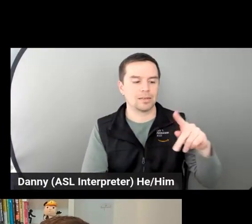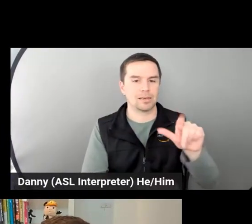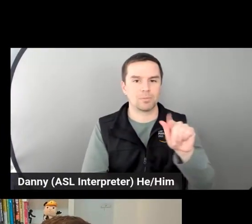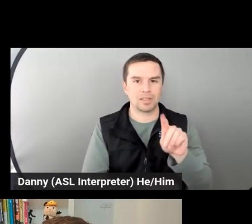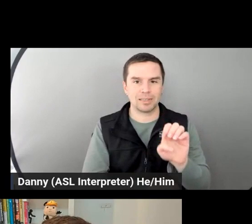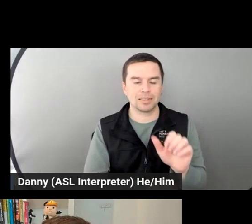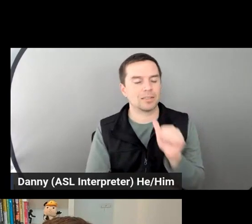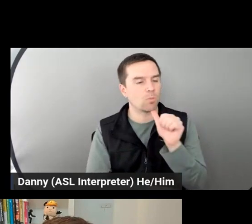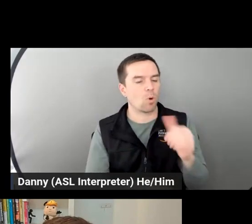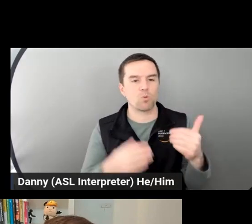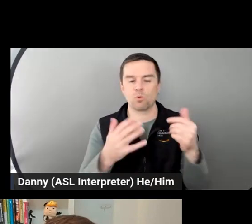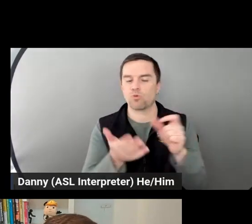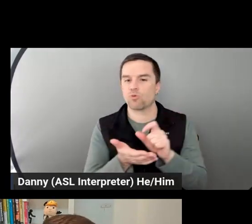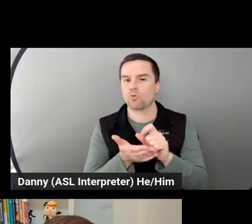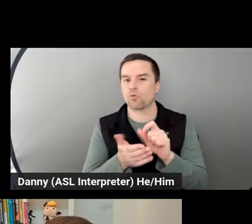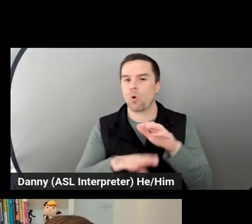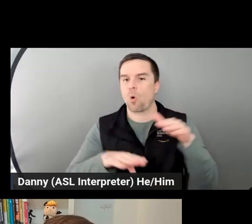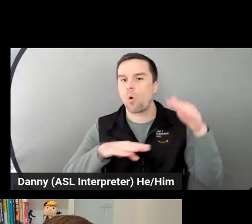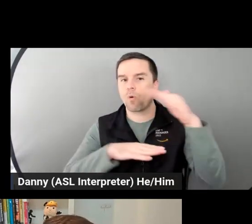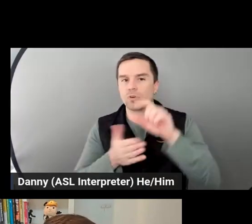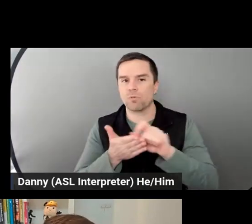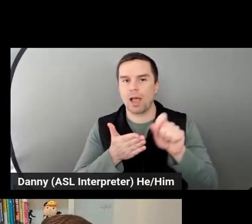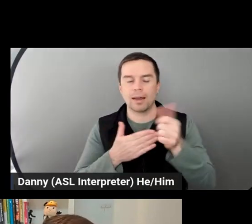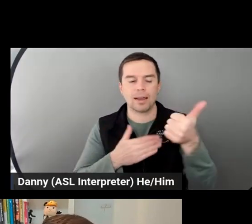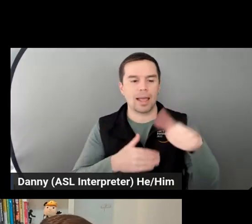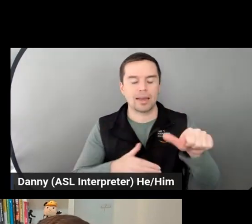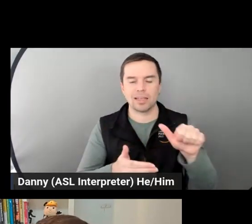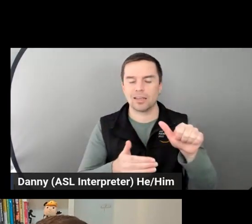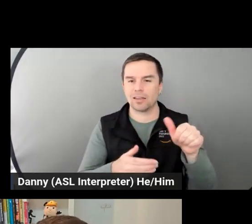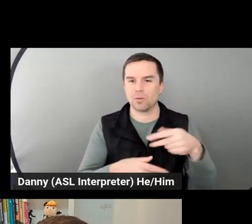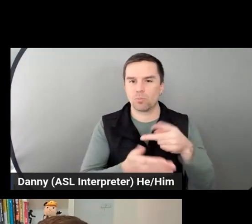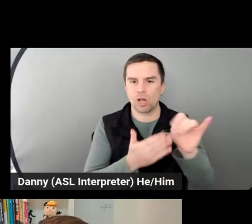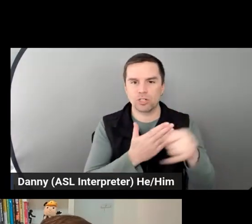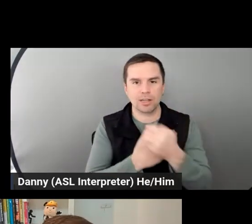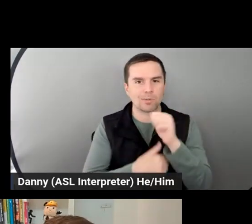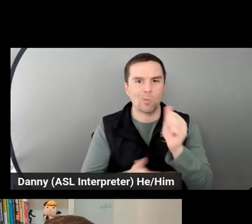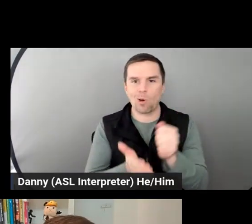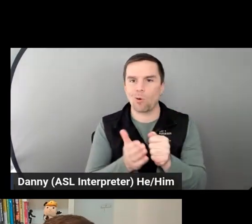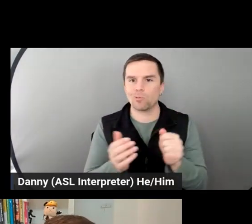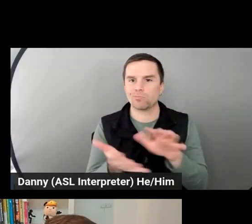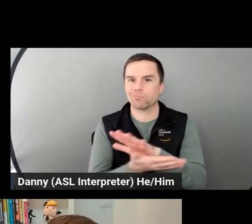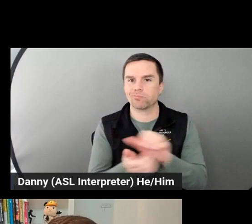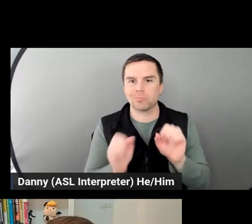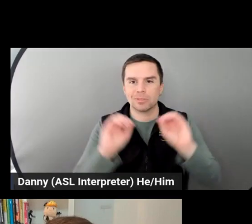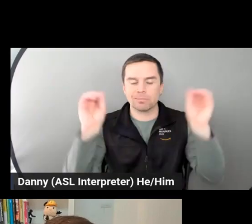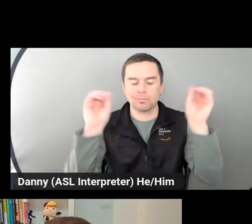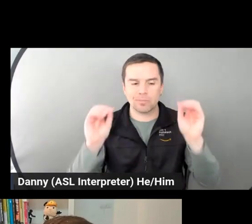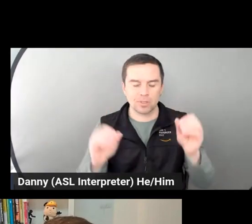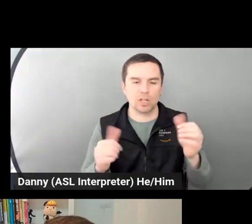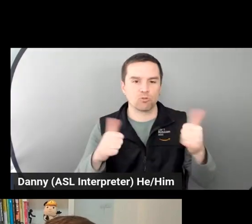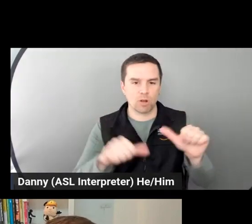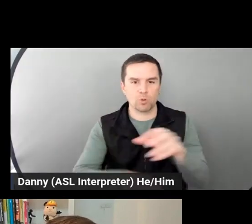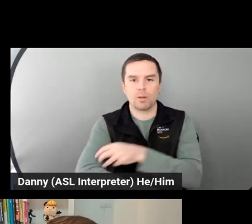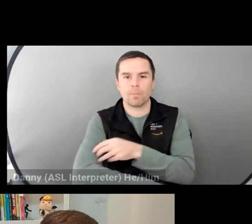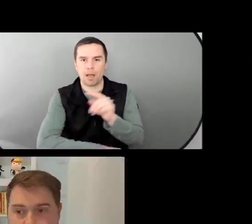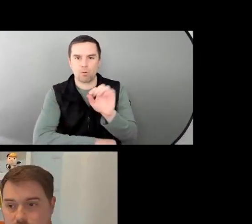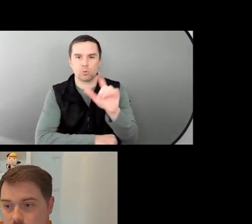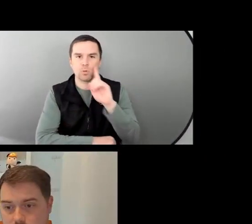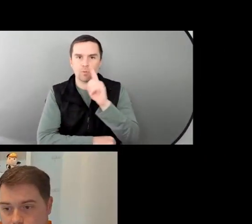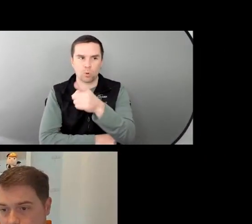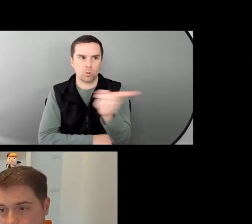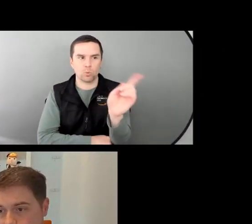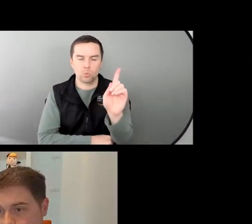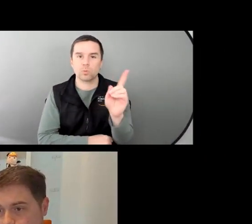your projects. It's working with your YAML document. It's trying to be a power tool for you. So yeah, you can bring in any of these templates.